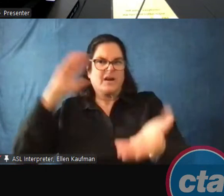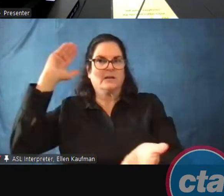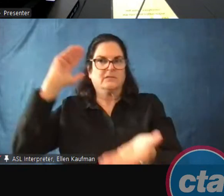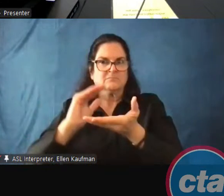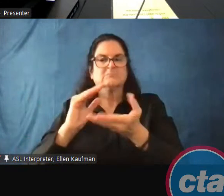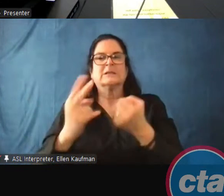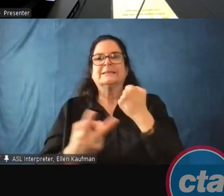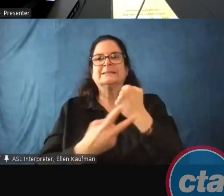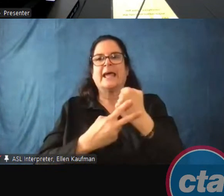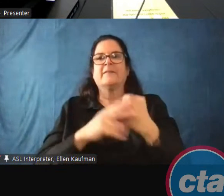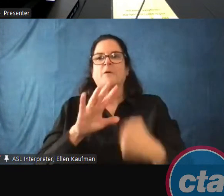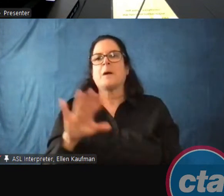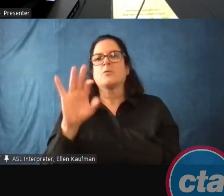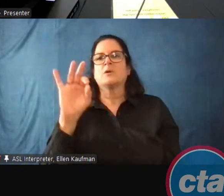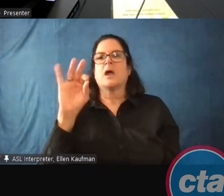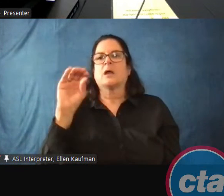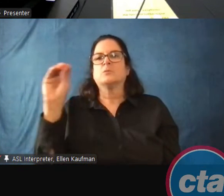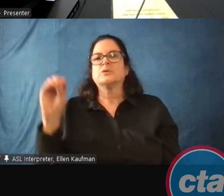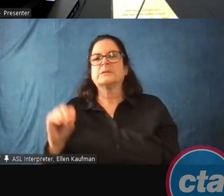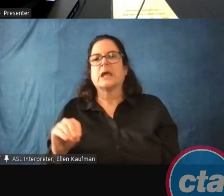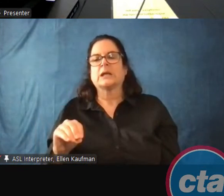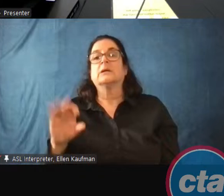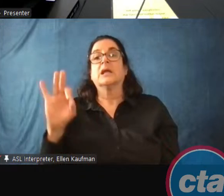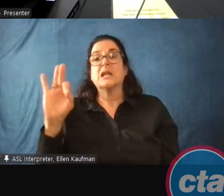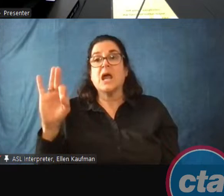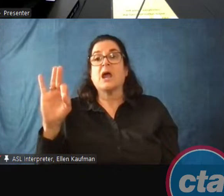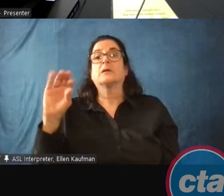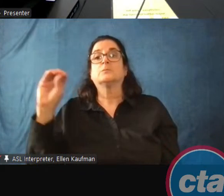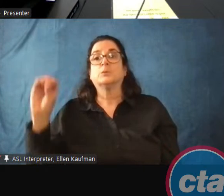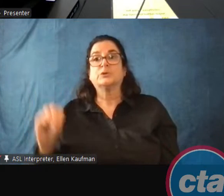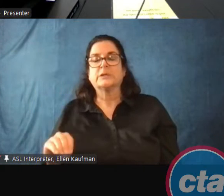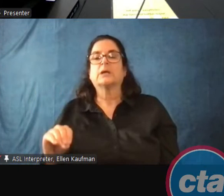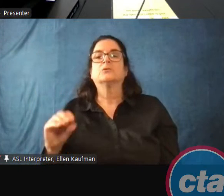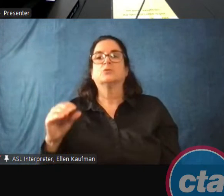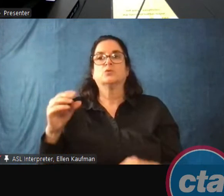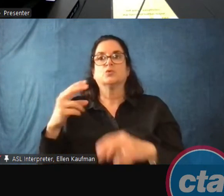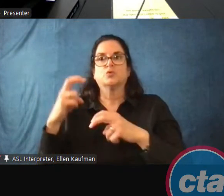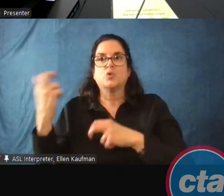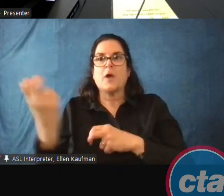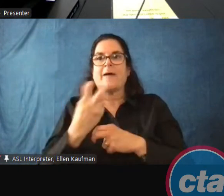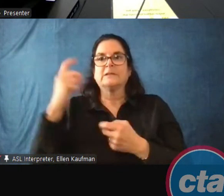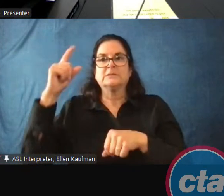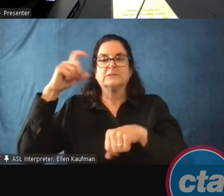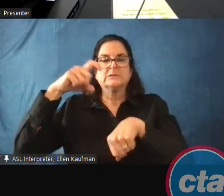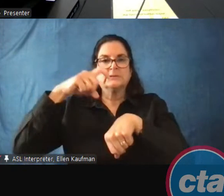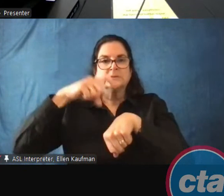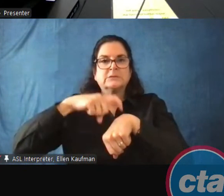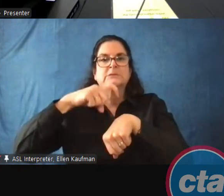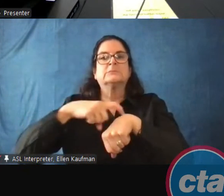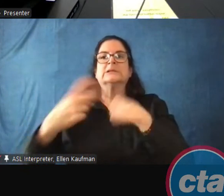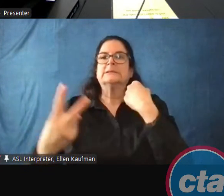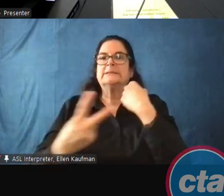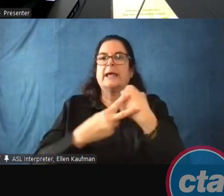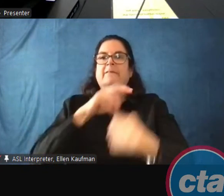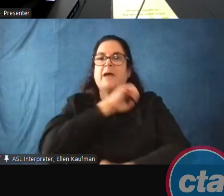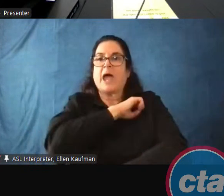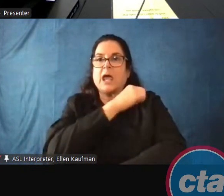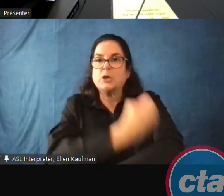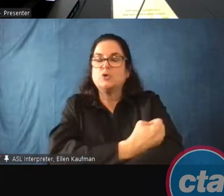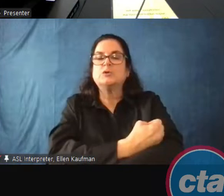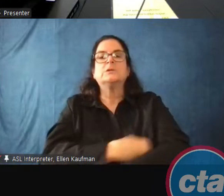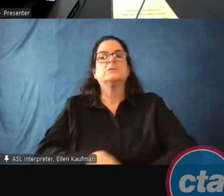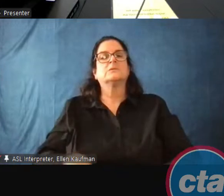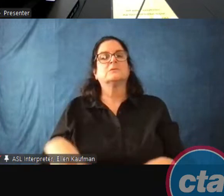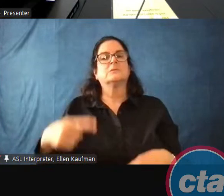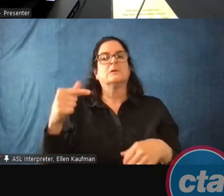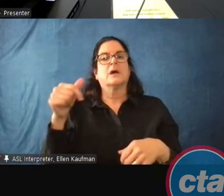time, leading to savings in energy, greenhouse gases, and emissions, leading to an